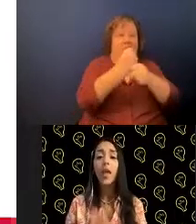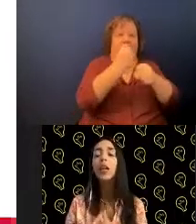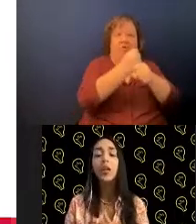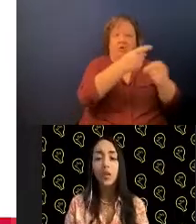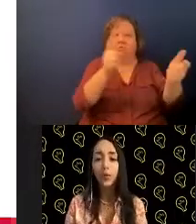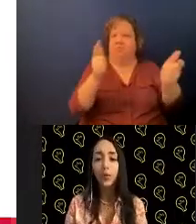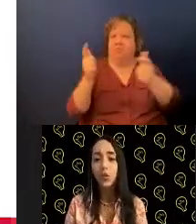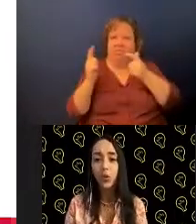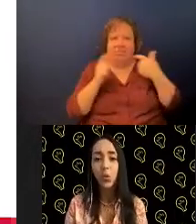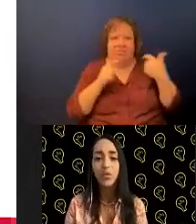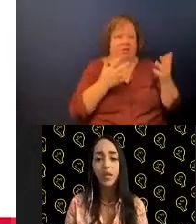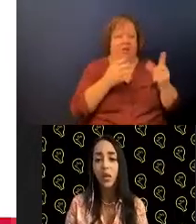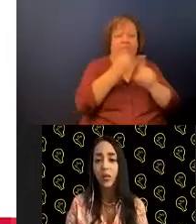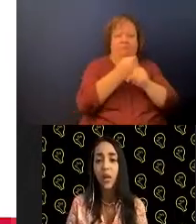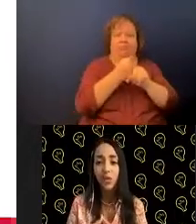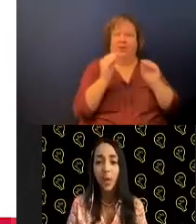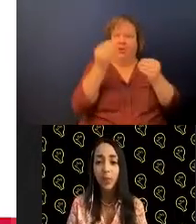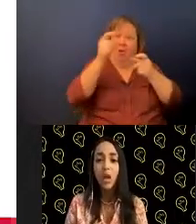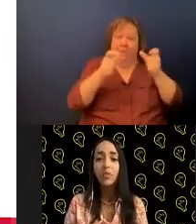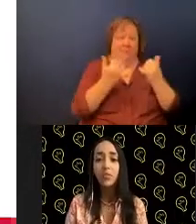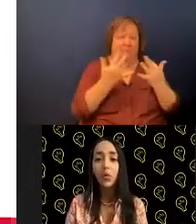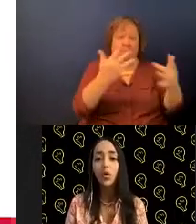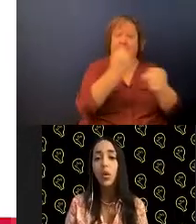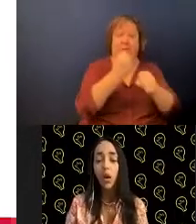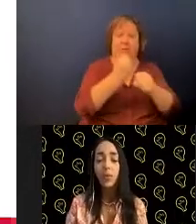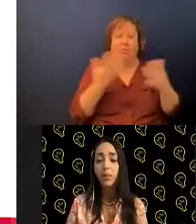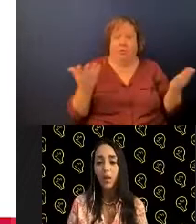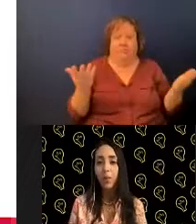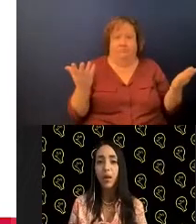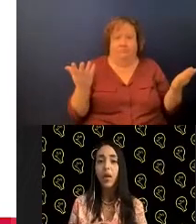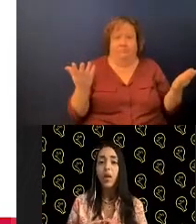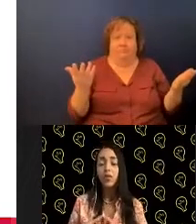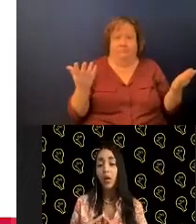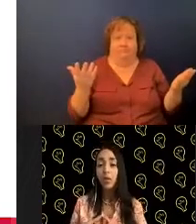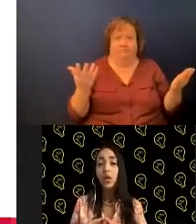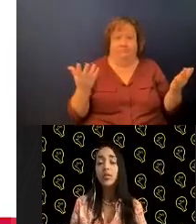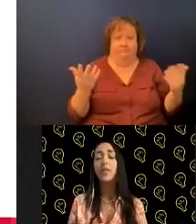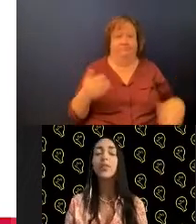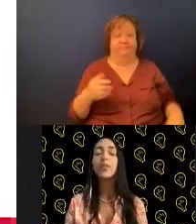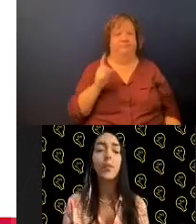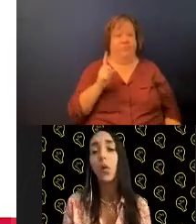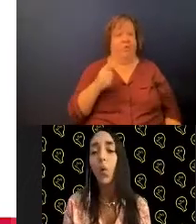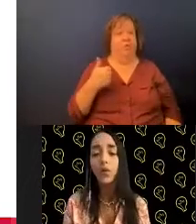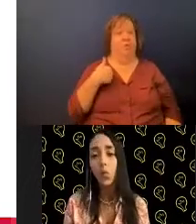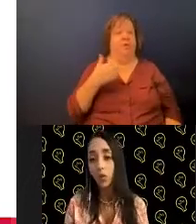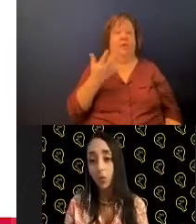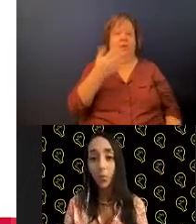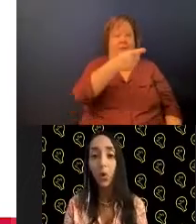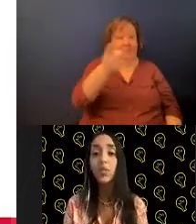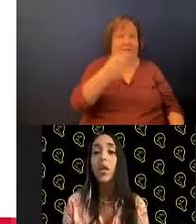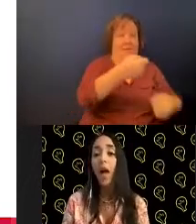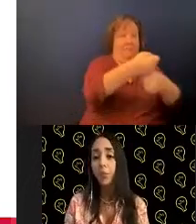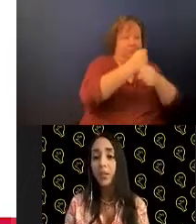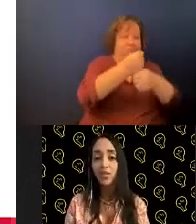a clear need for entrepreneurs that can create jobs and socio-economic development in the communities. And this is something, of course, we want to